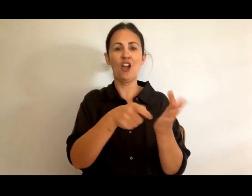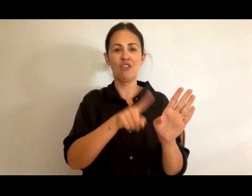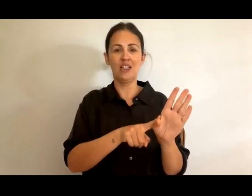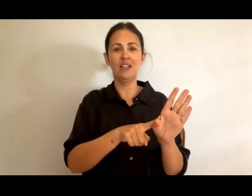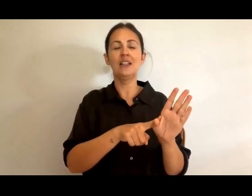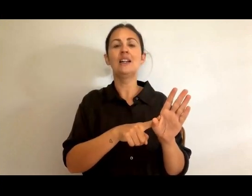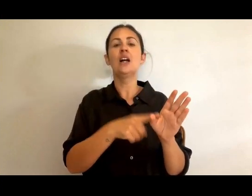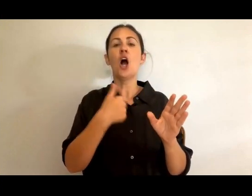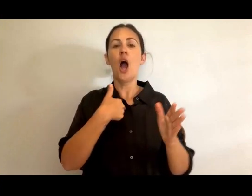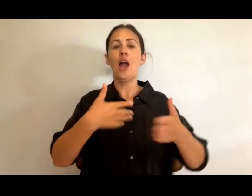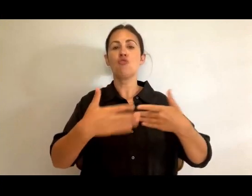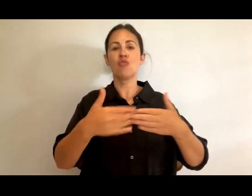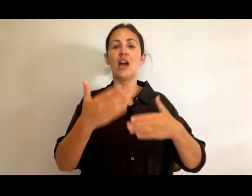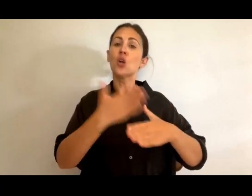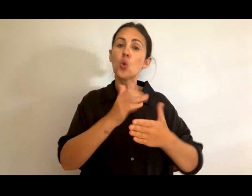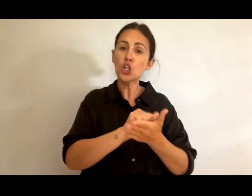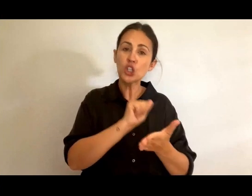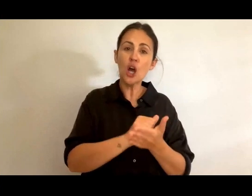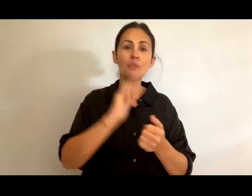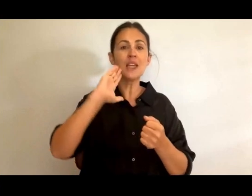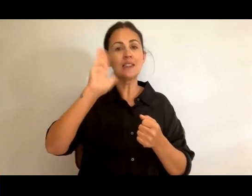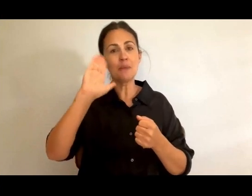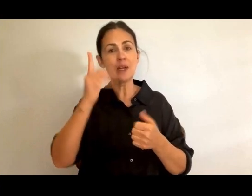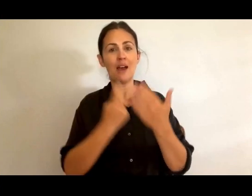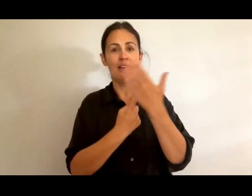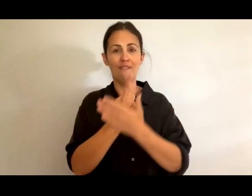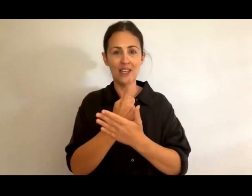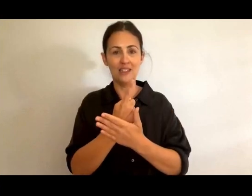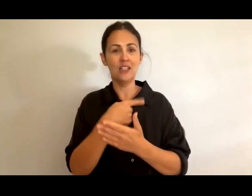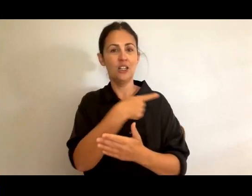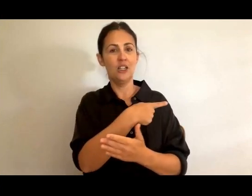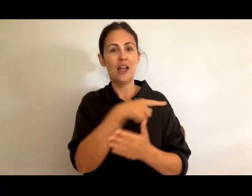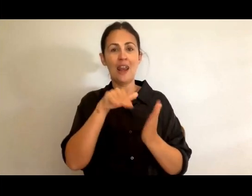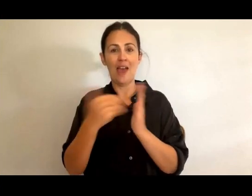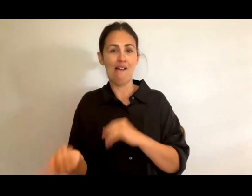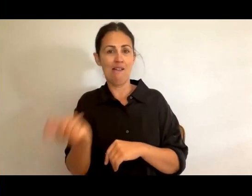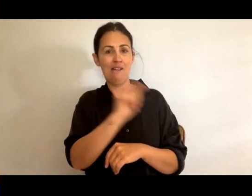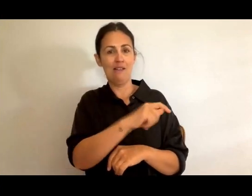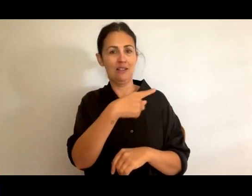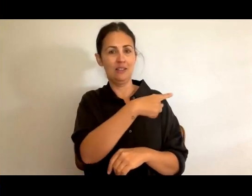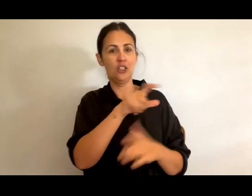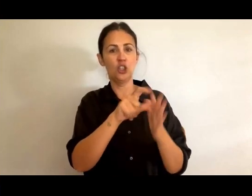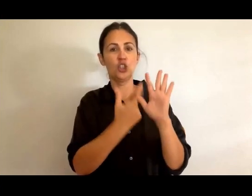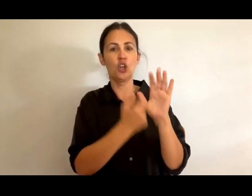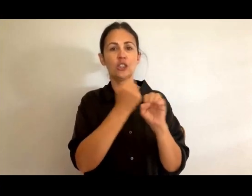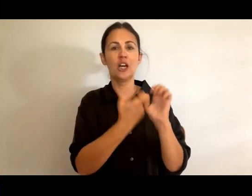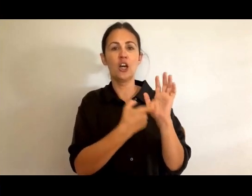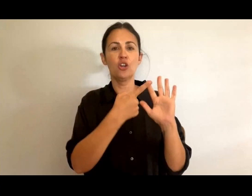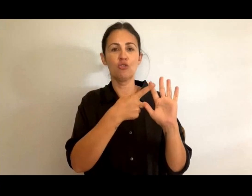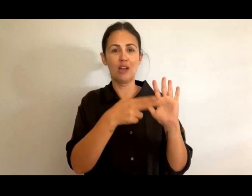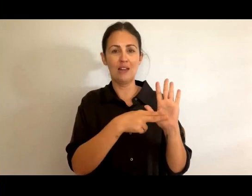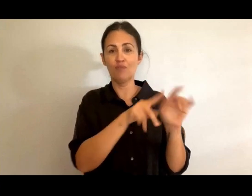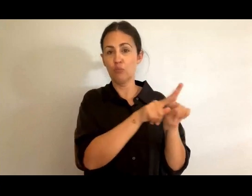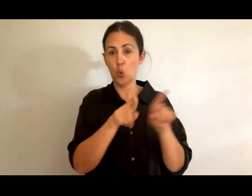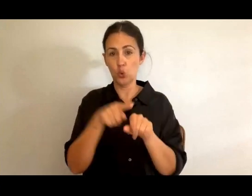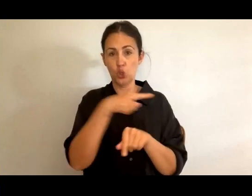events, a role that my colleague Dr. Green currently holds while teaching at undergraduate and postgraduate level at WinTech's art programs.